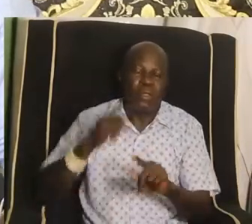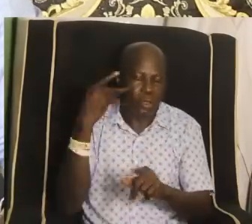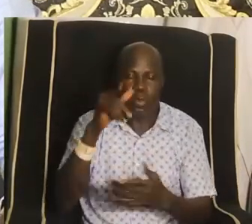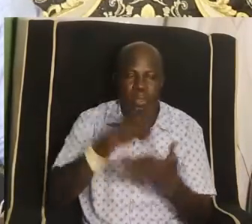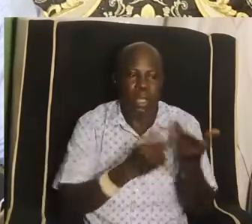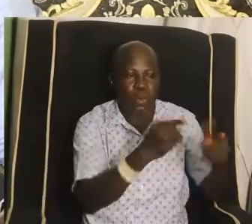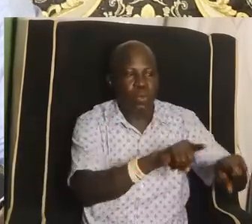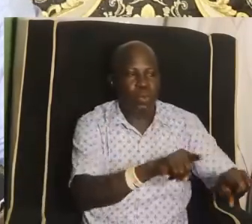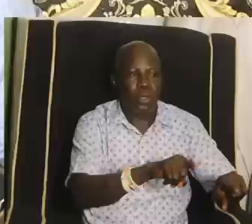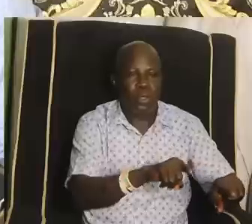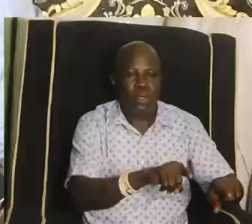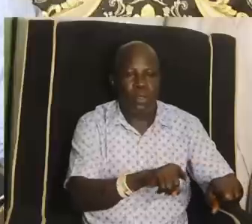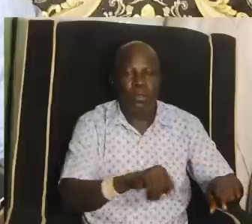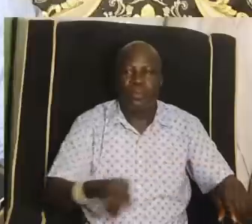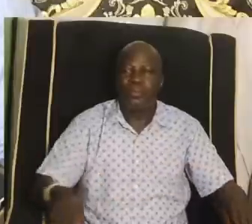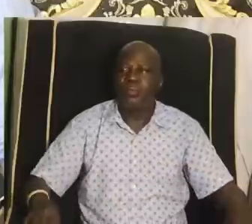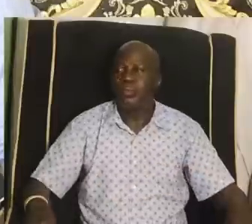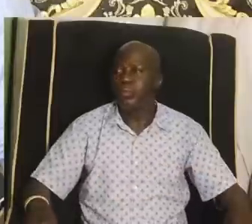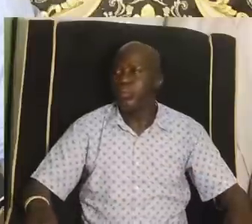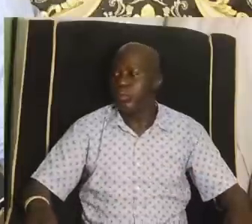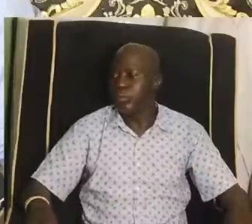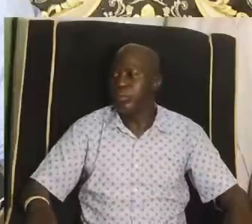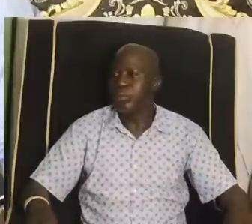what happened there.